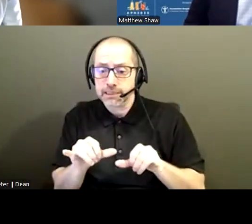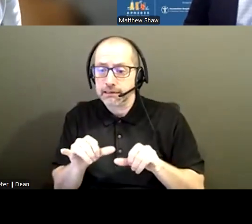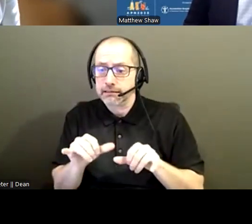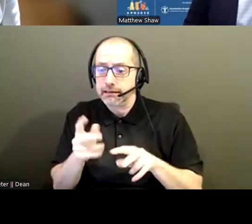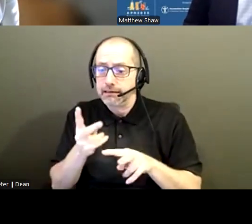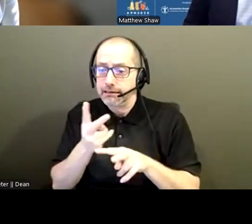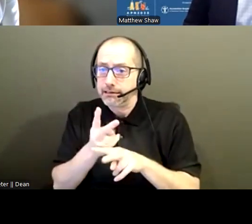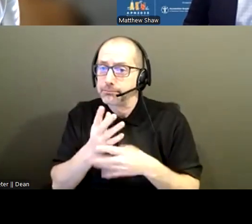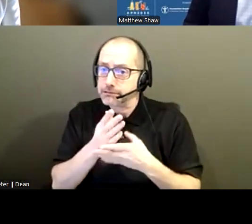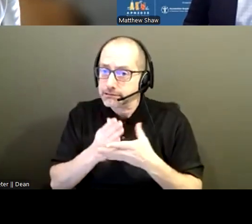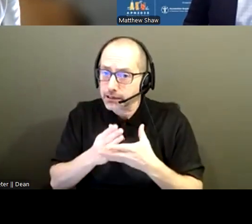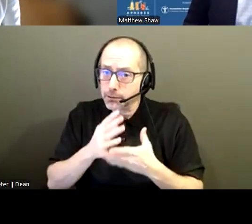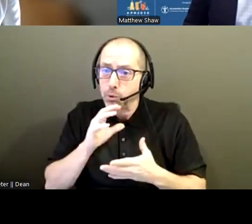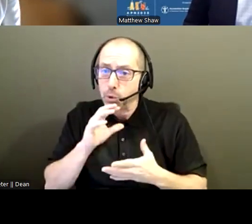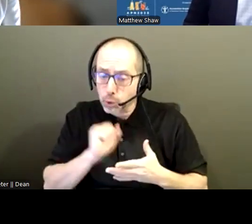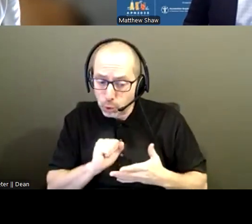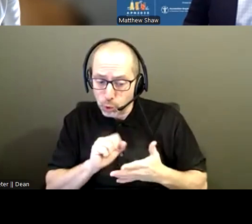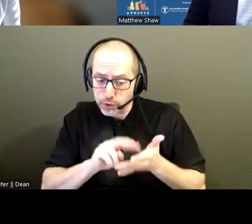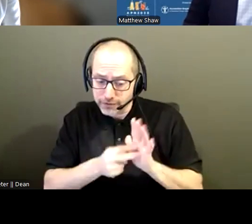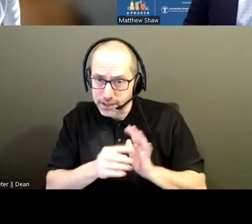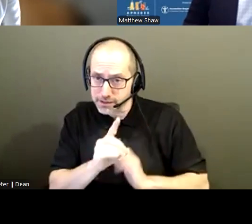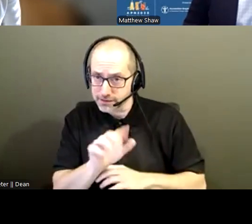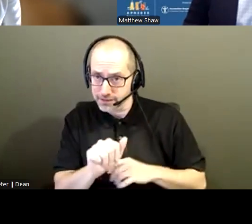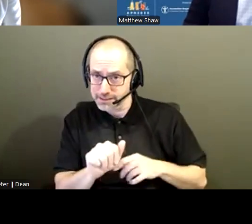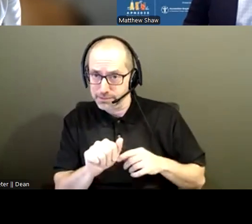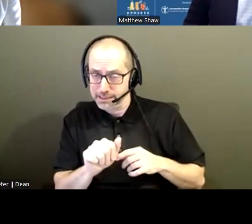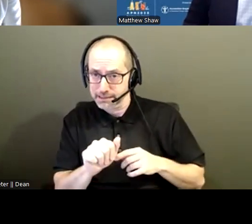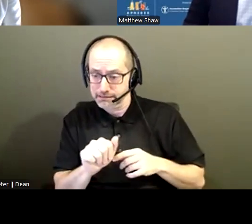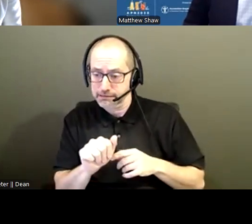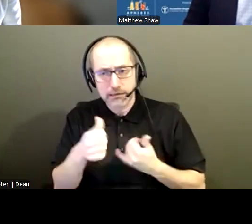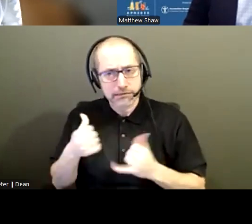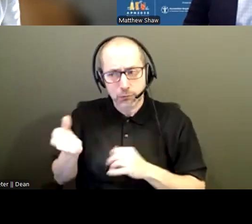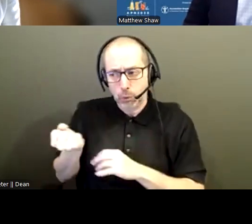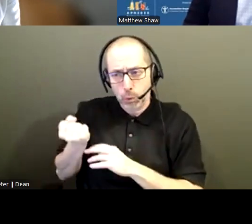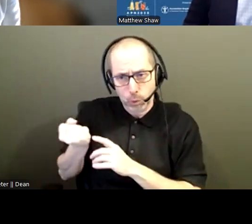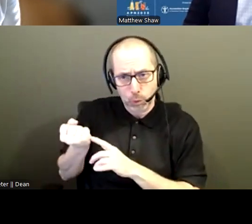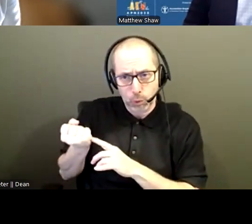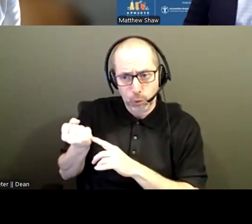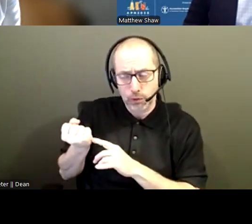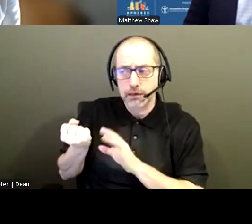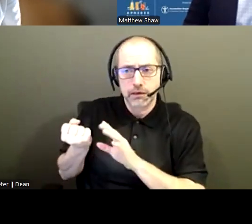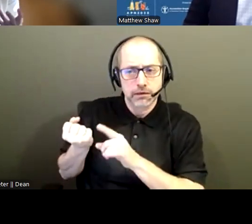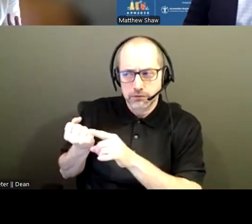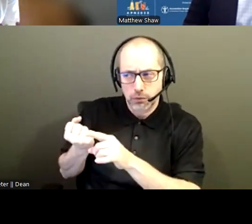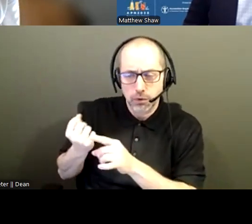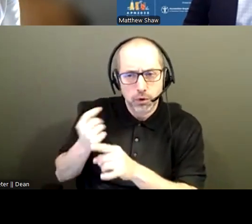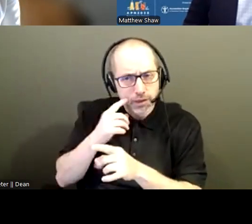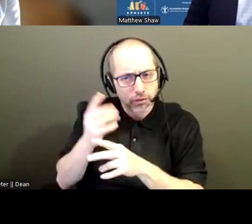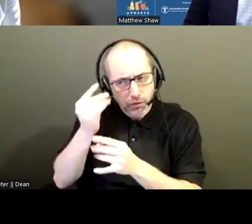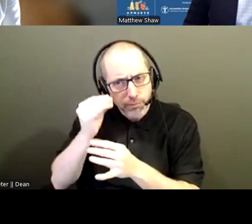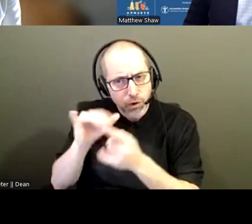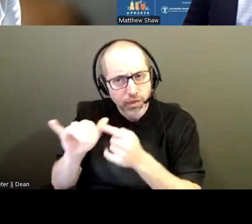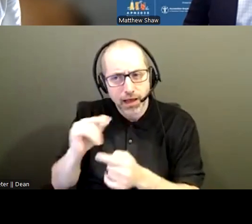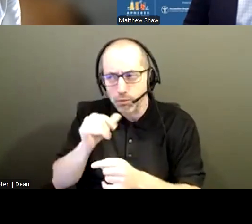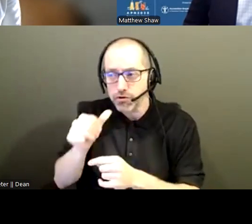some older definitions of disability than they would like to. But so we took that into consideration. We went, we're not